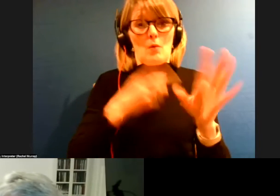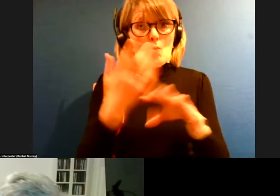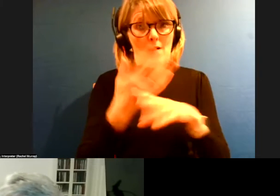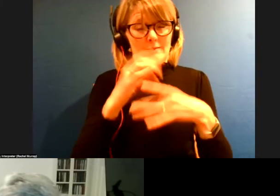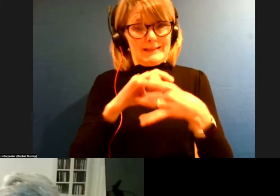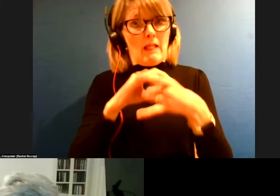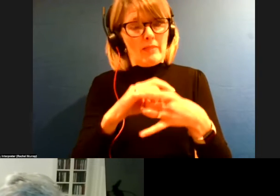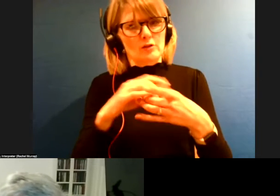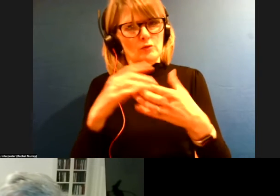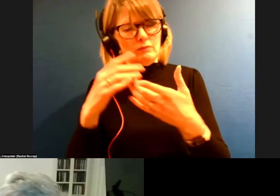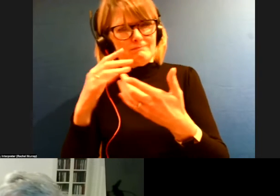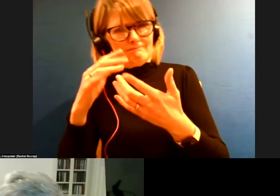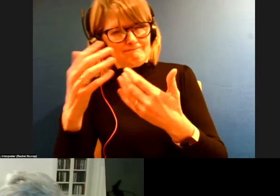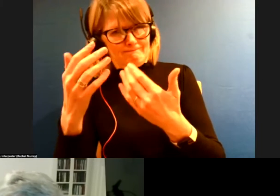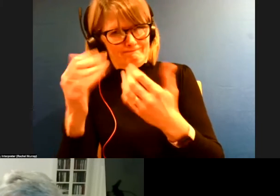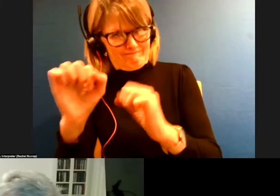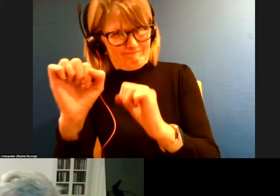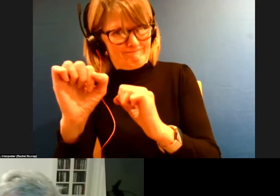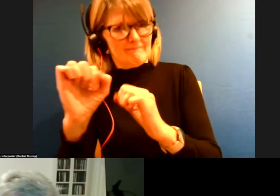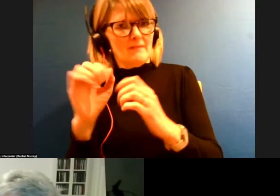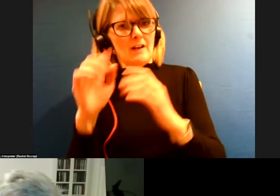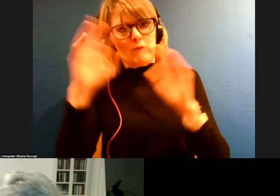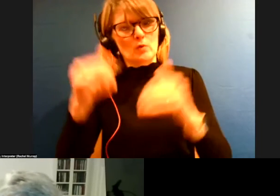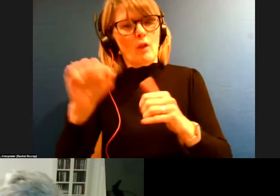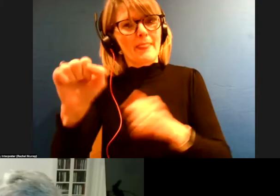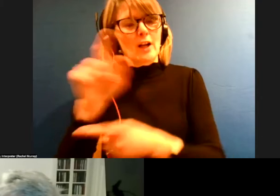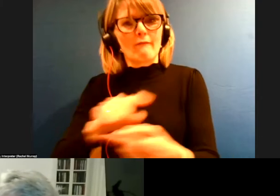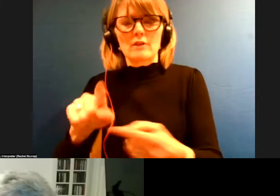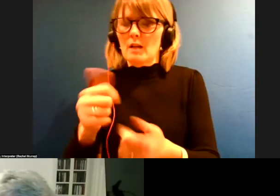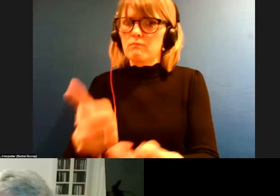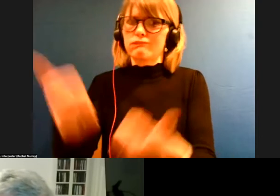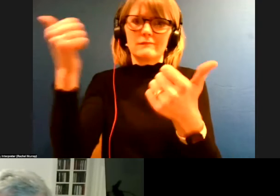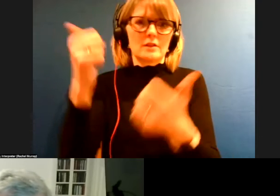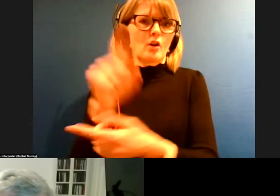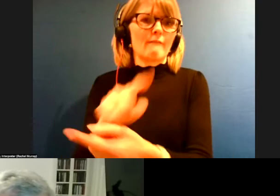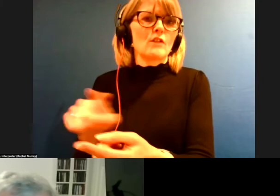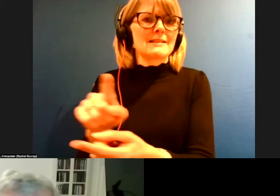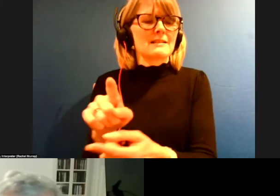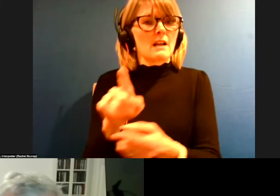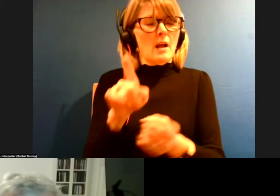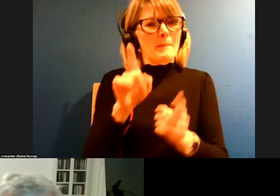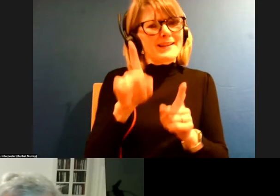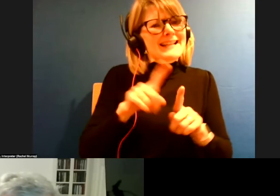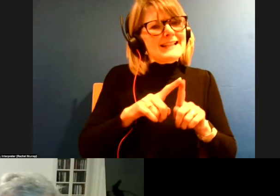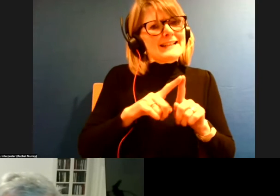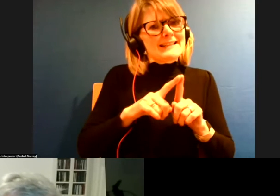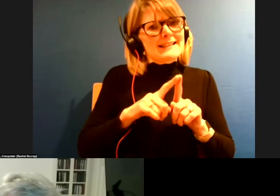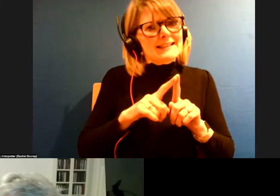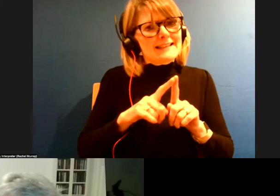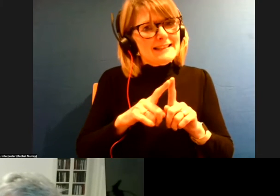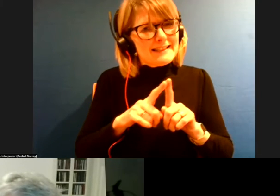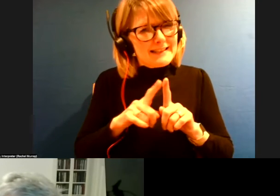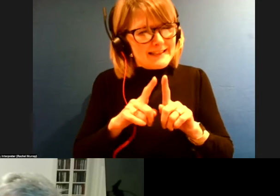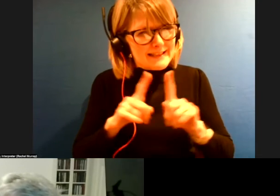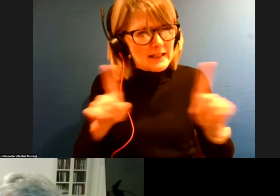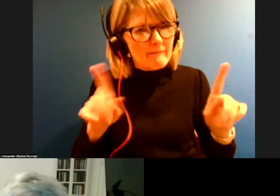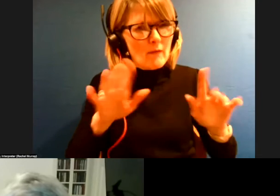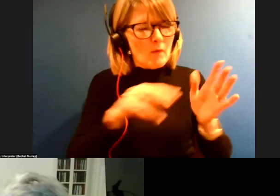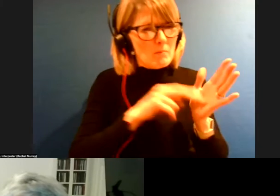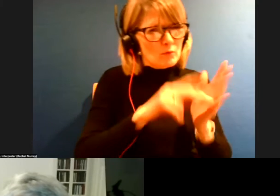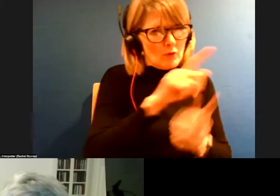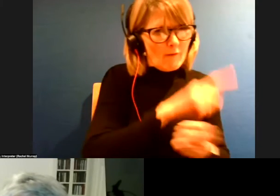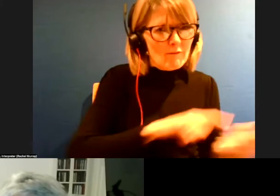imagining completely different to where a neurotypical team could have done it. And that also enabled me